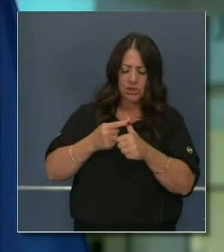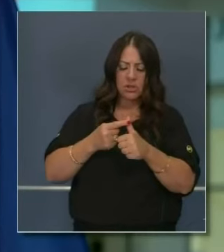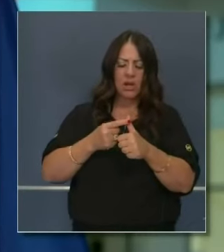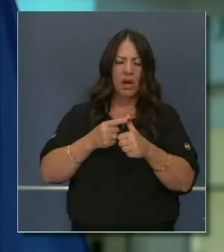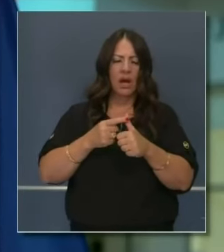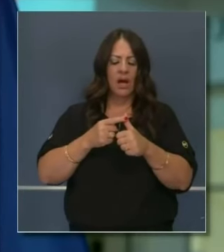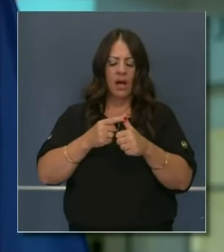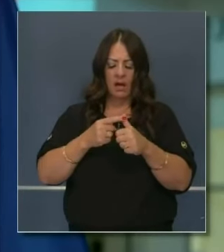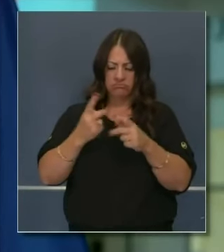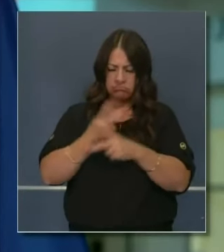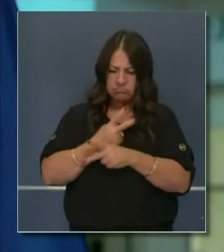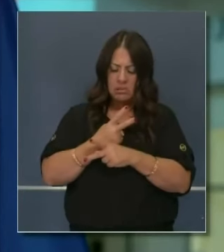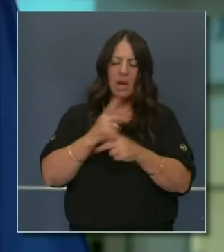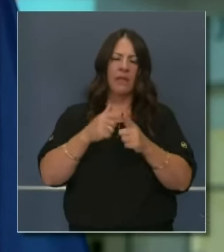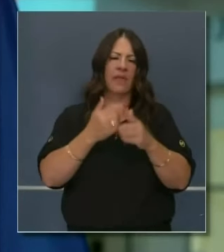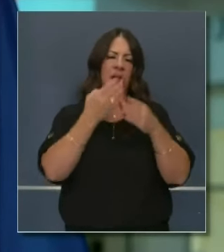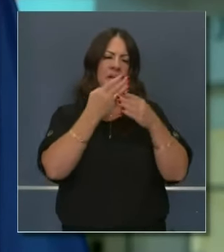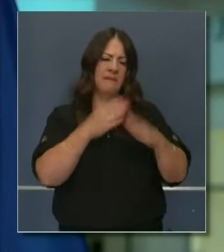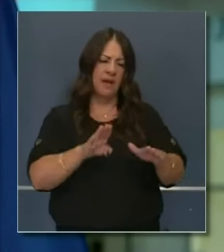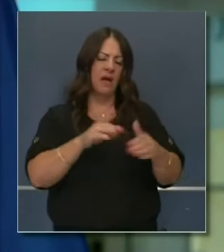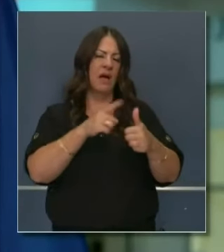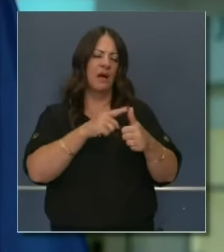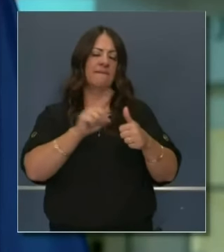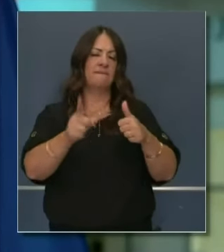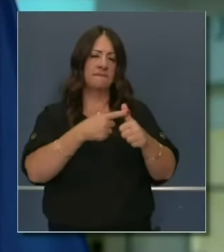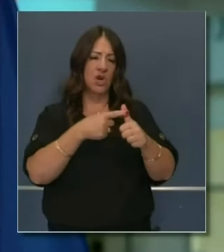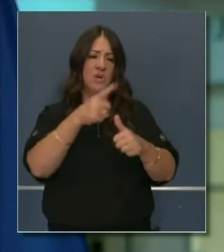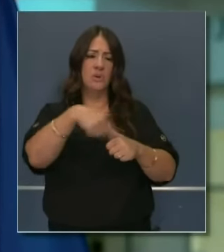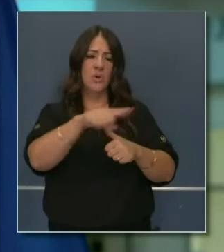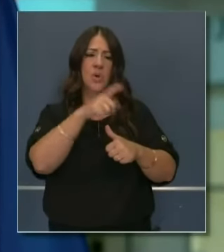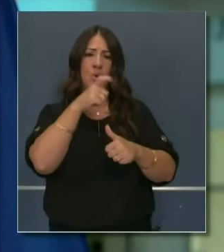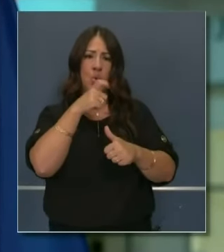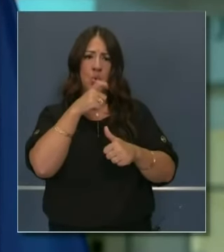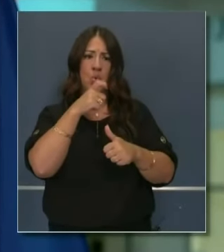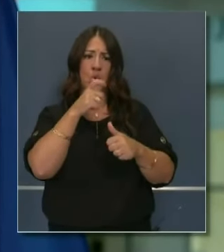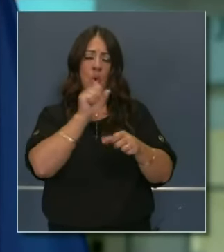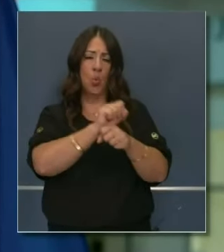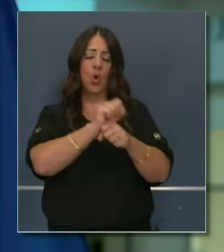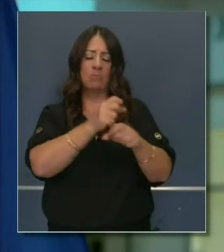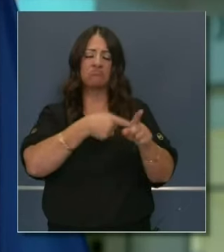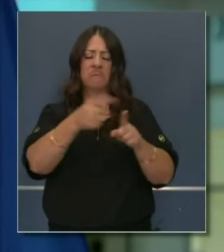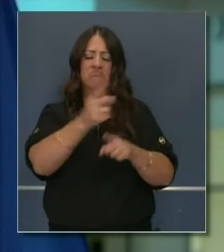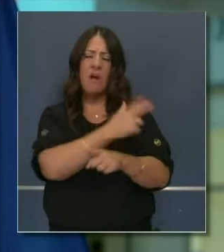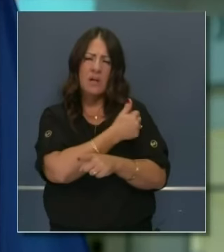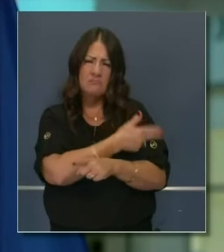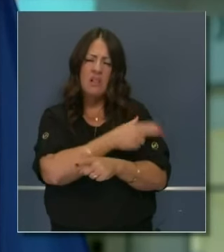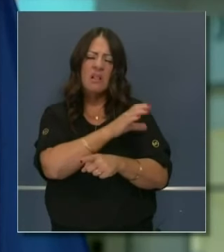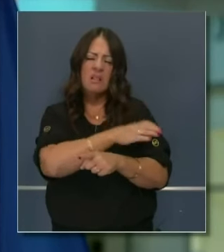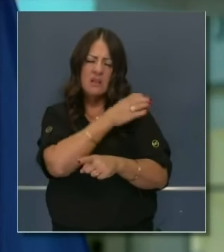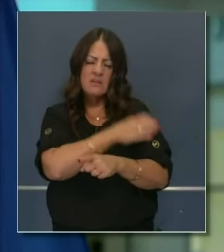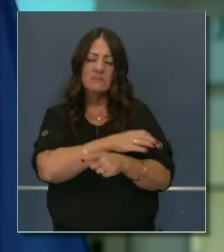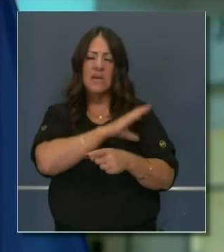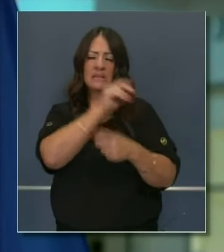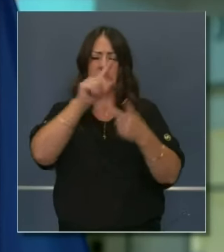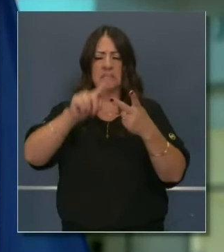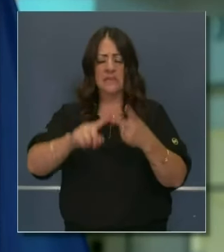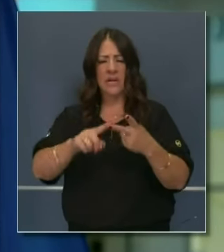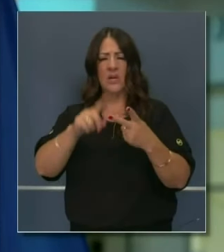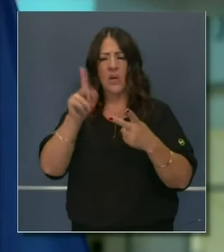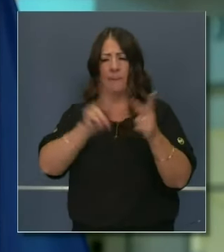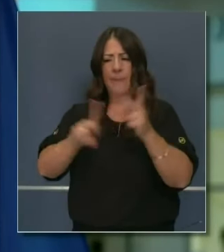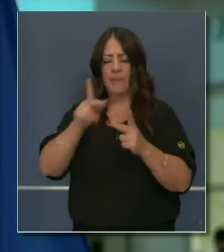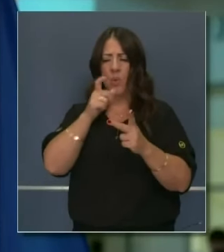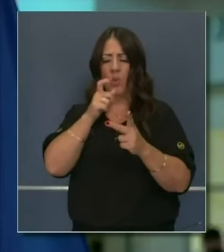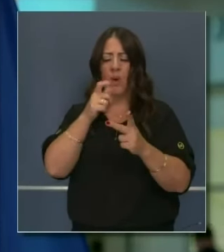B. First to healthcare workers, and then to those with who are at risk of severe illnesses and death, and